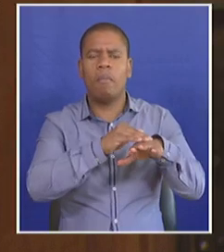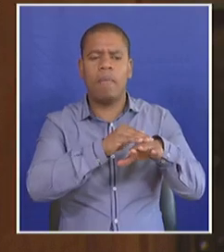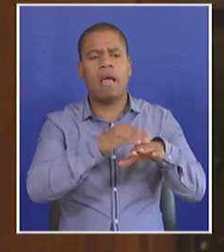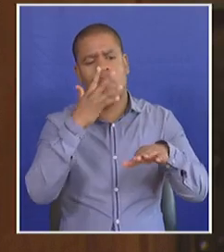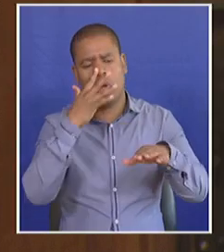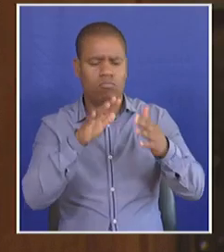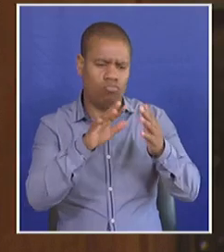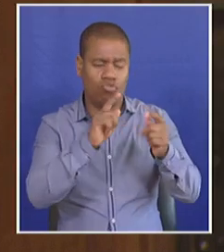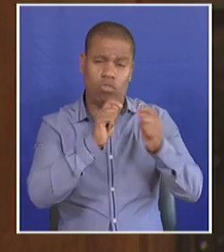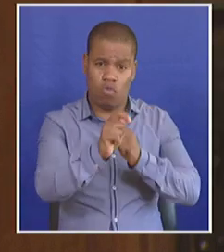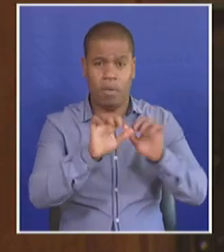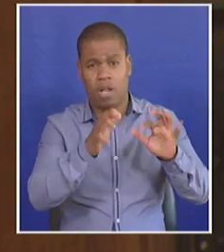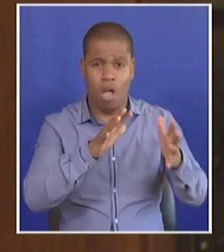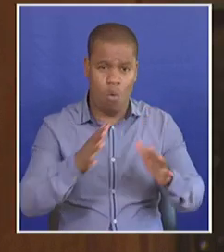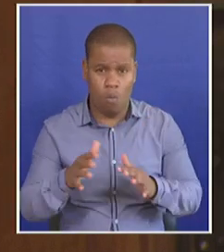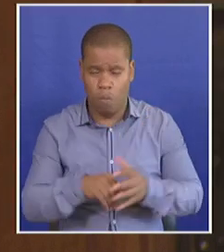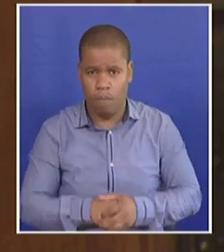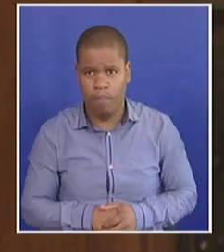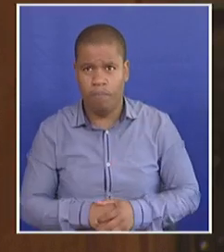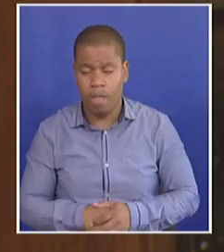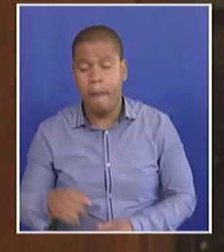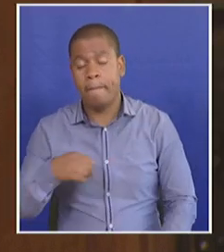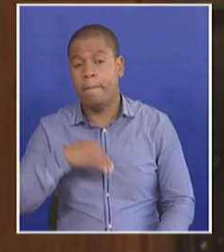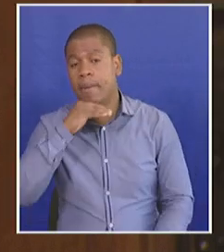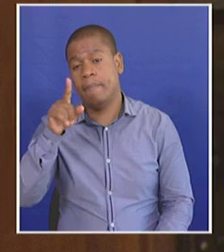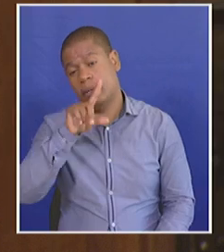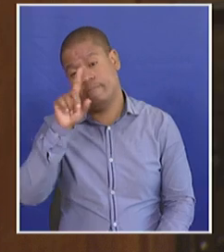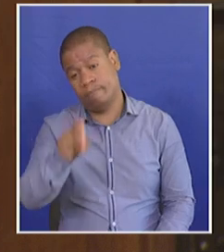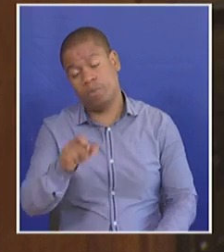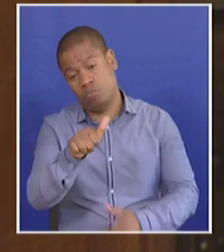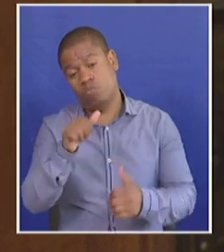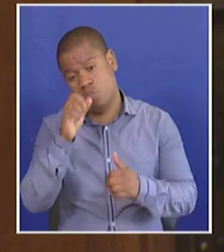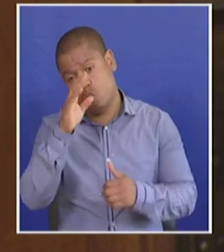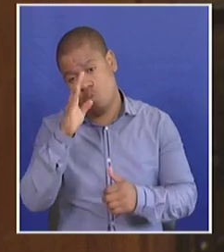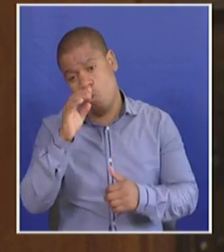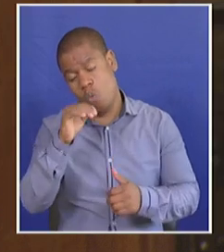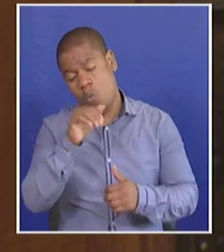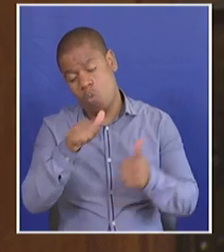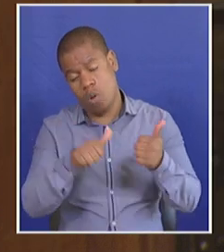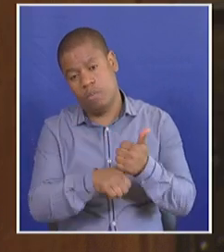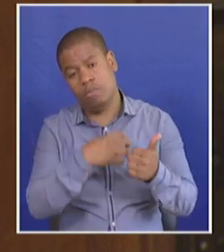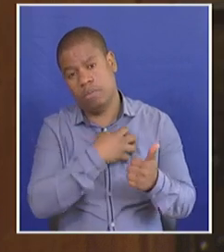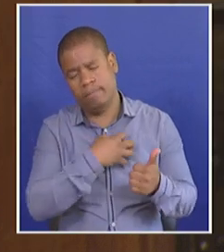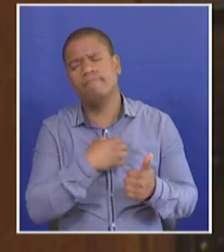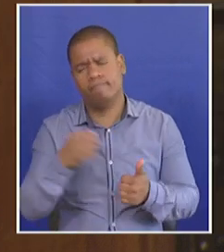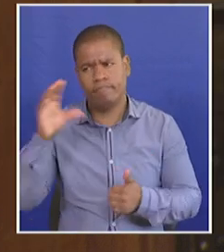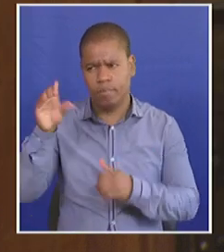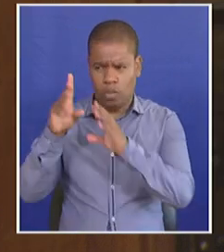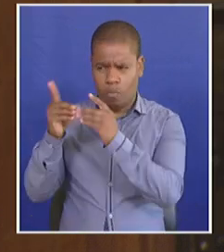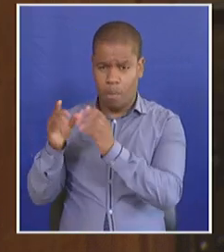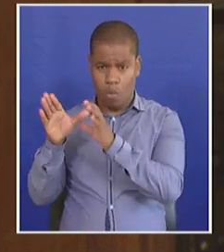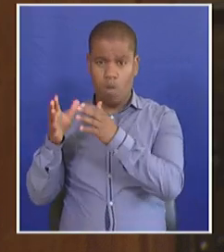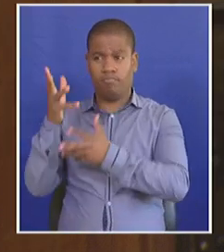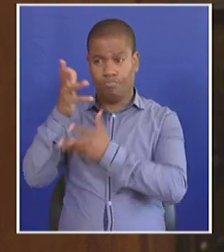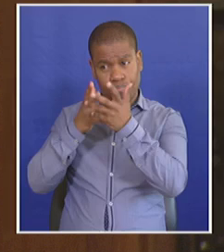is unacceptable to you. However, I would like to ask the Honourable Deputy Minister whether his department has consulted with the